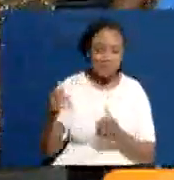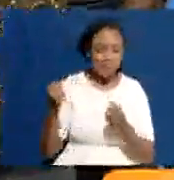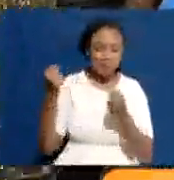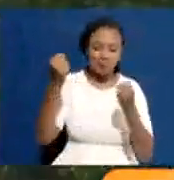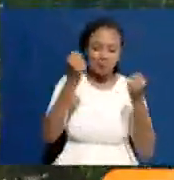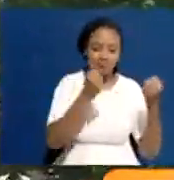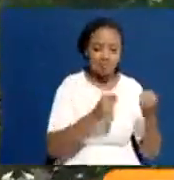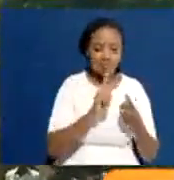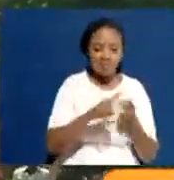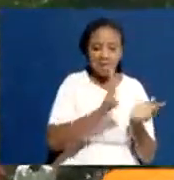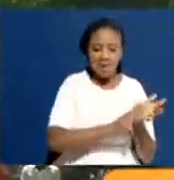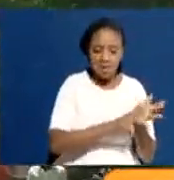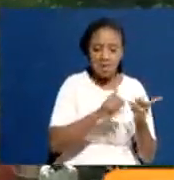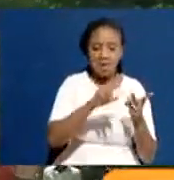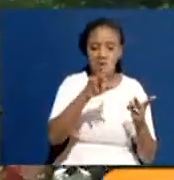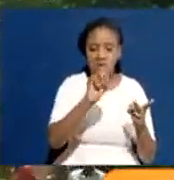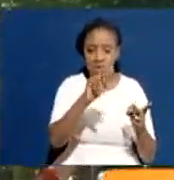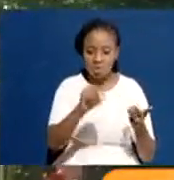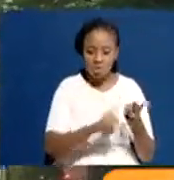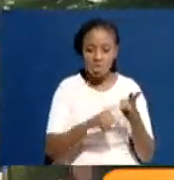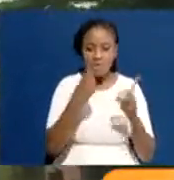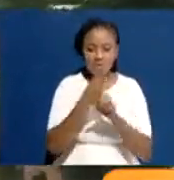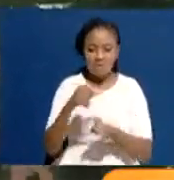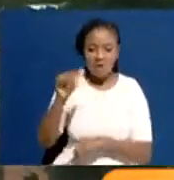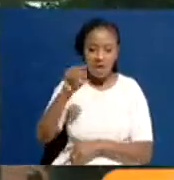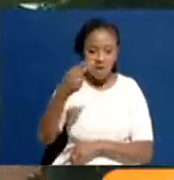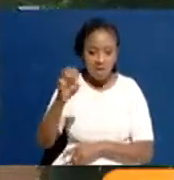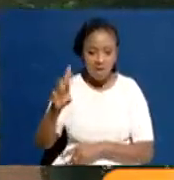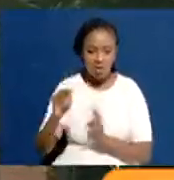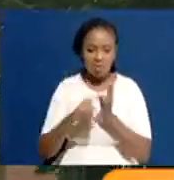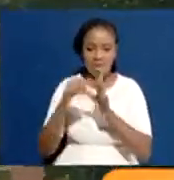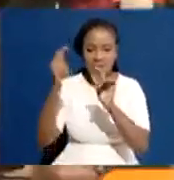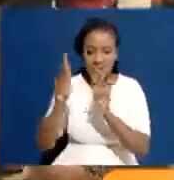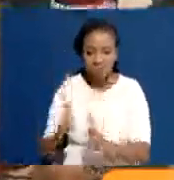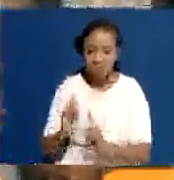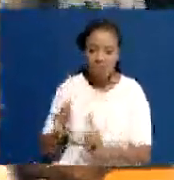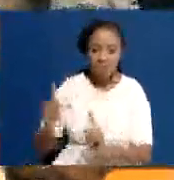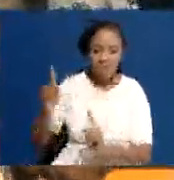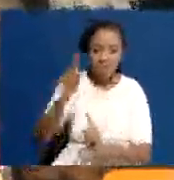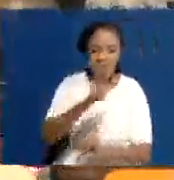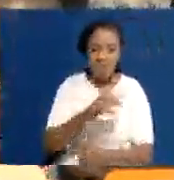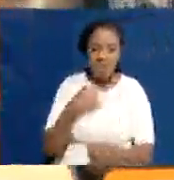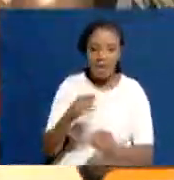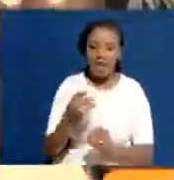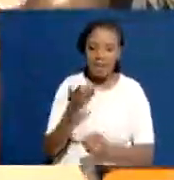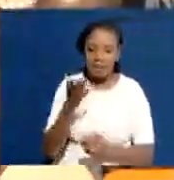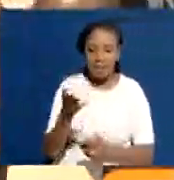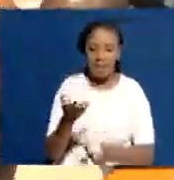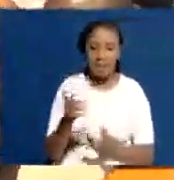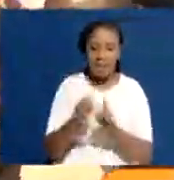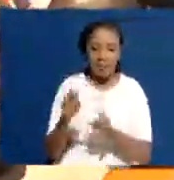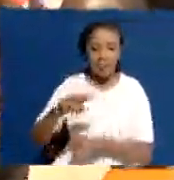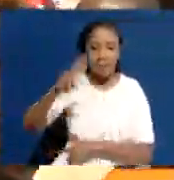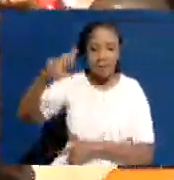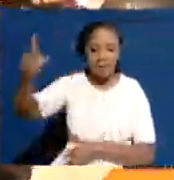Rongo, Rodi, Homa Bay, Kendo Bay, Katito, Ahero and Kisumu was led by the number one radio station in Nyanza Region,